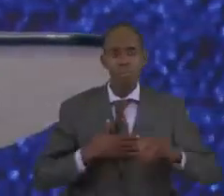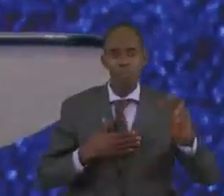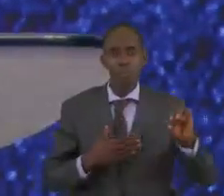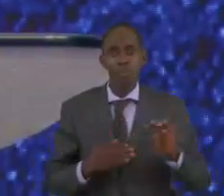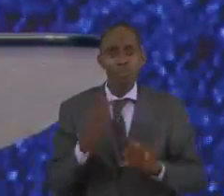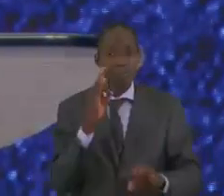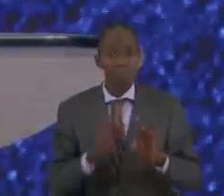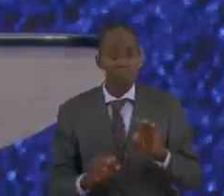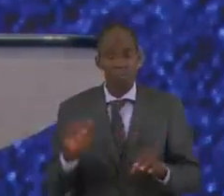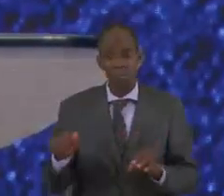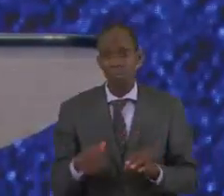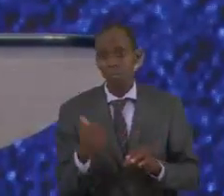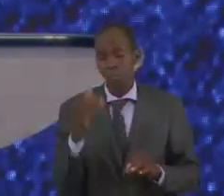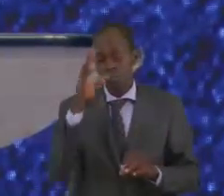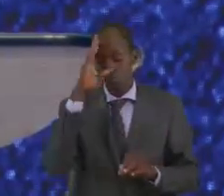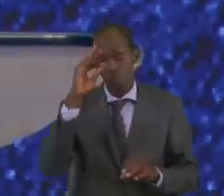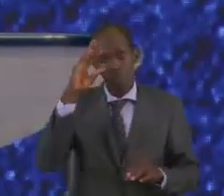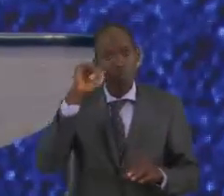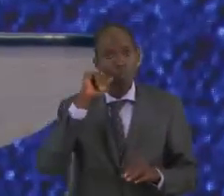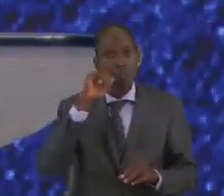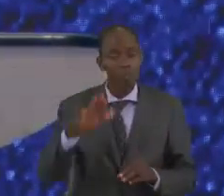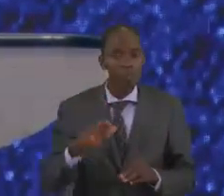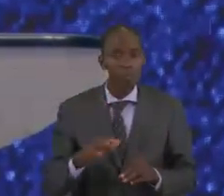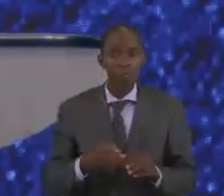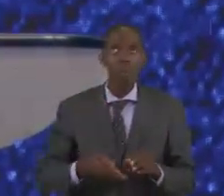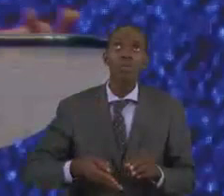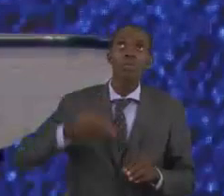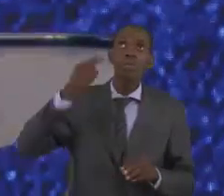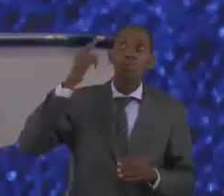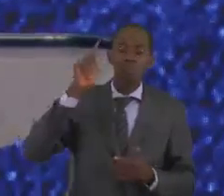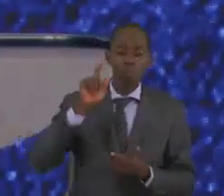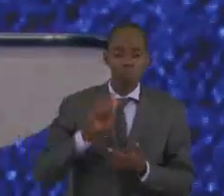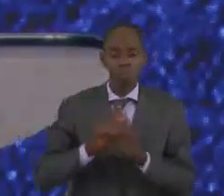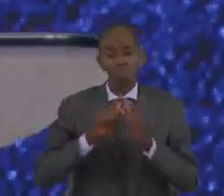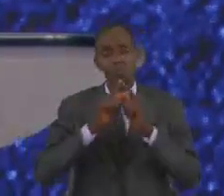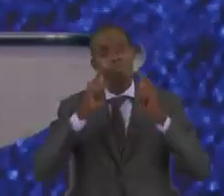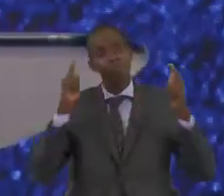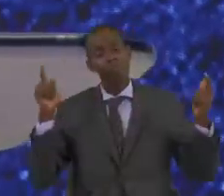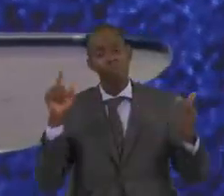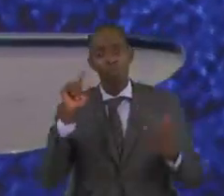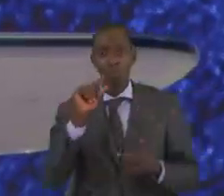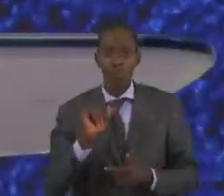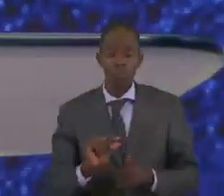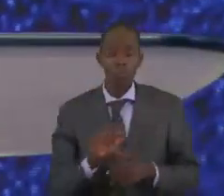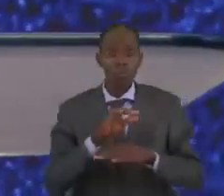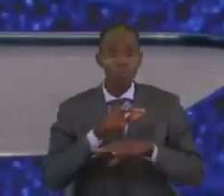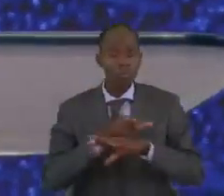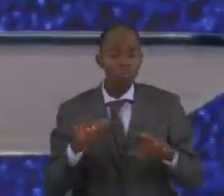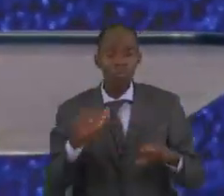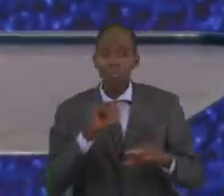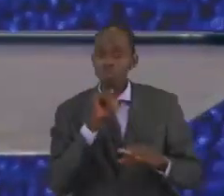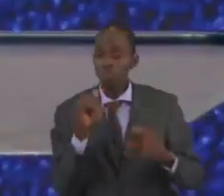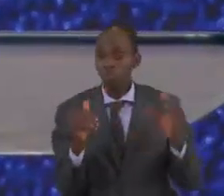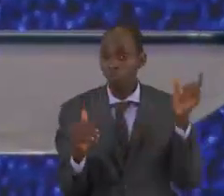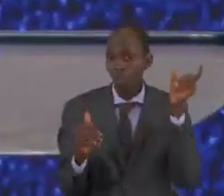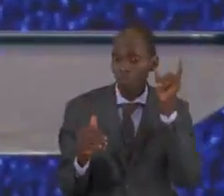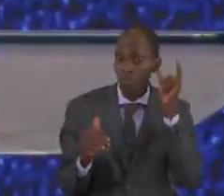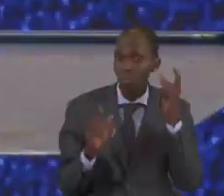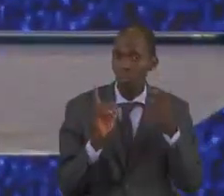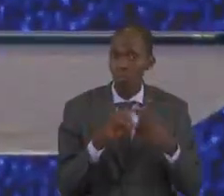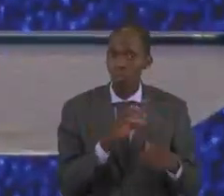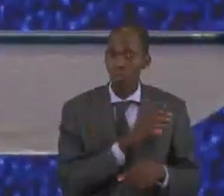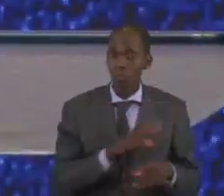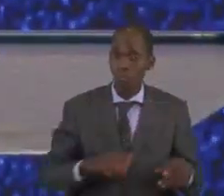anyone, man or woman, high or low, great or small, does not hear him,